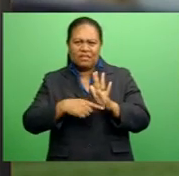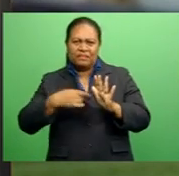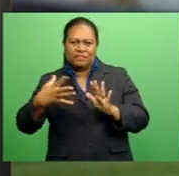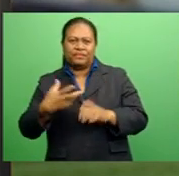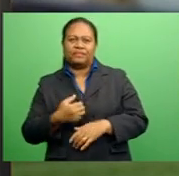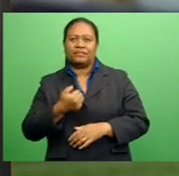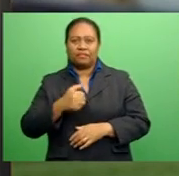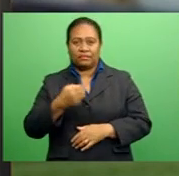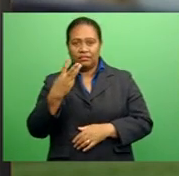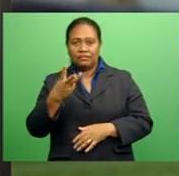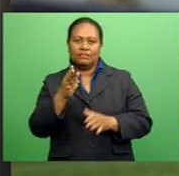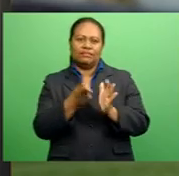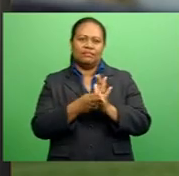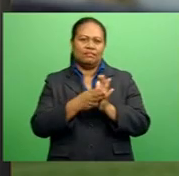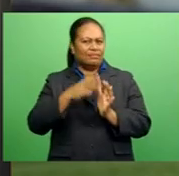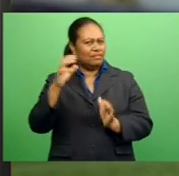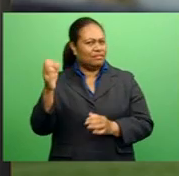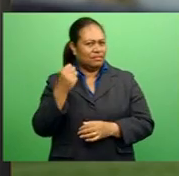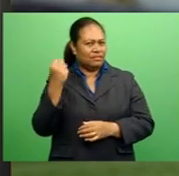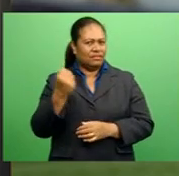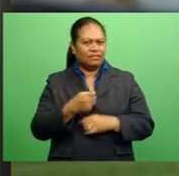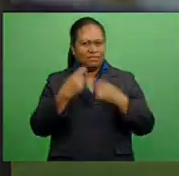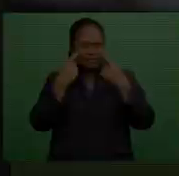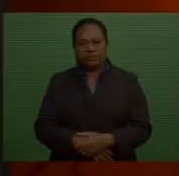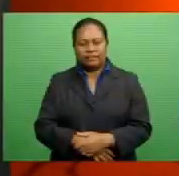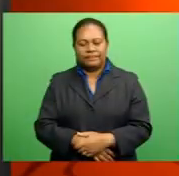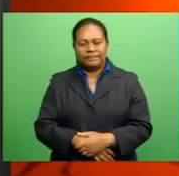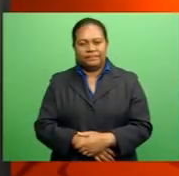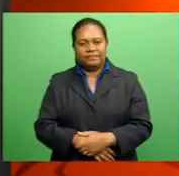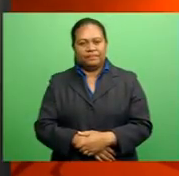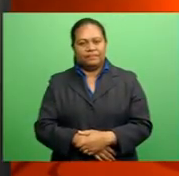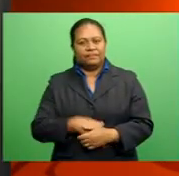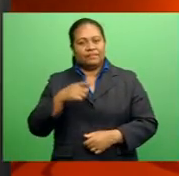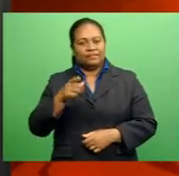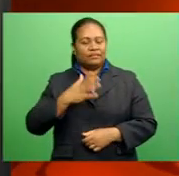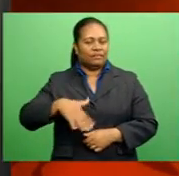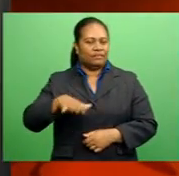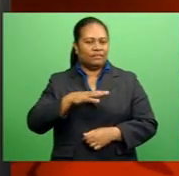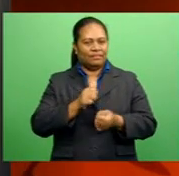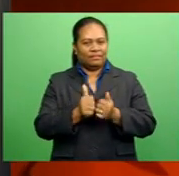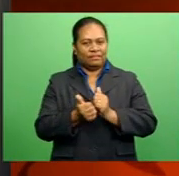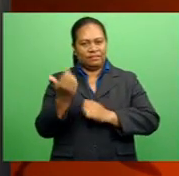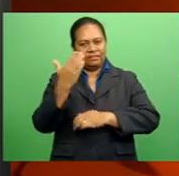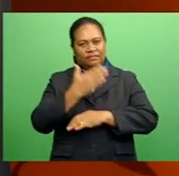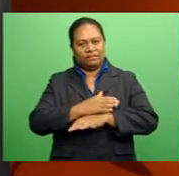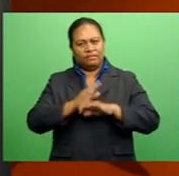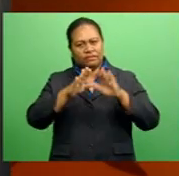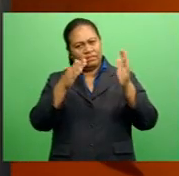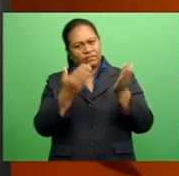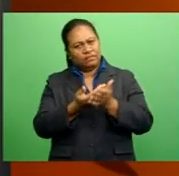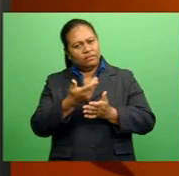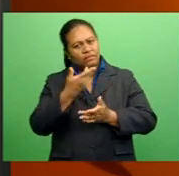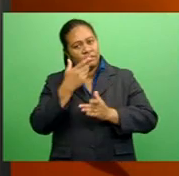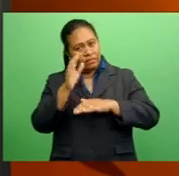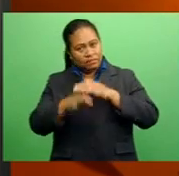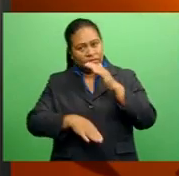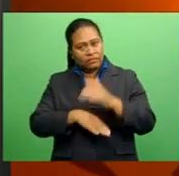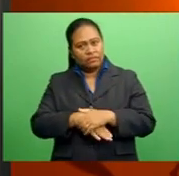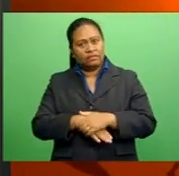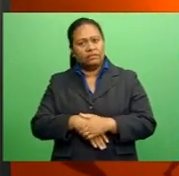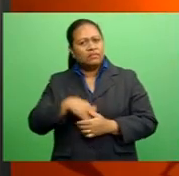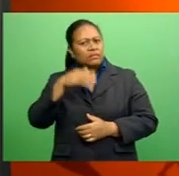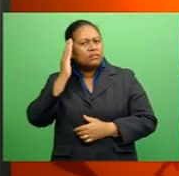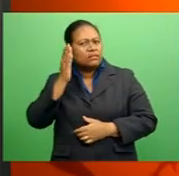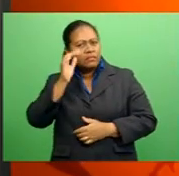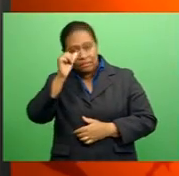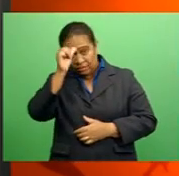minute successful, but the touch judges ruled otherwise. That's it from sports tonight. In World of the Weird and Wonderful later on, a school